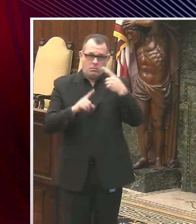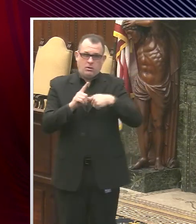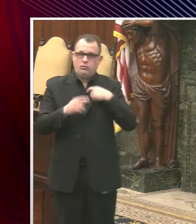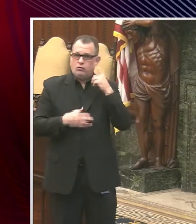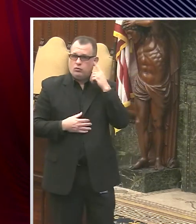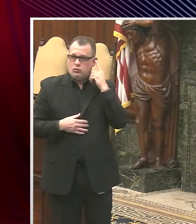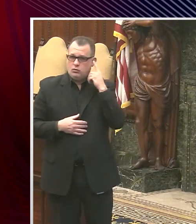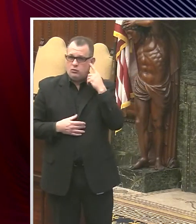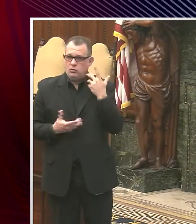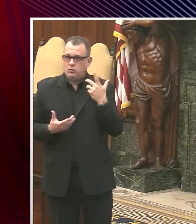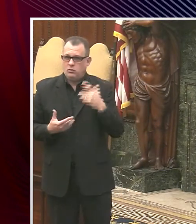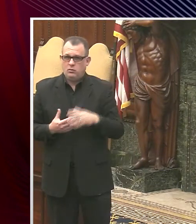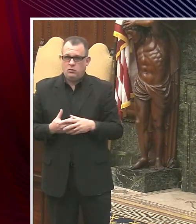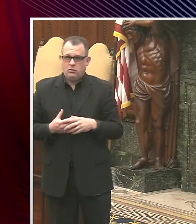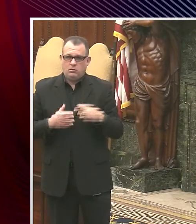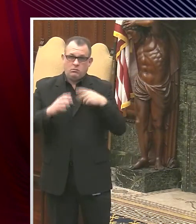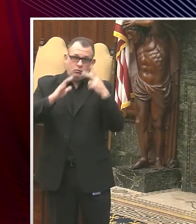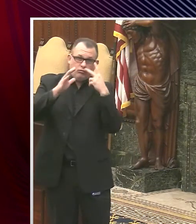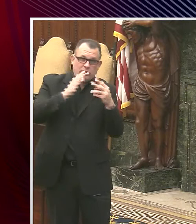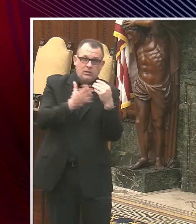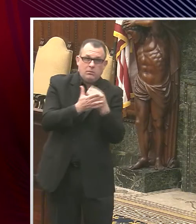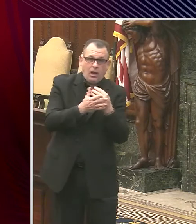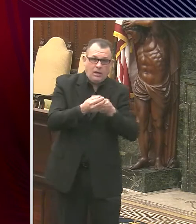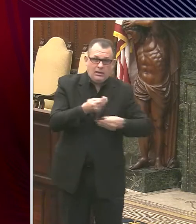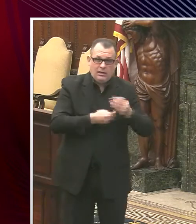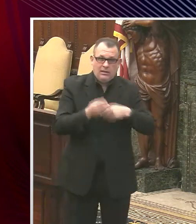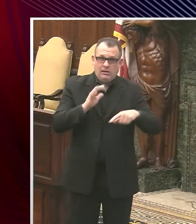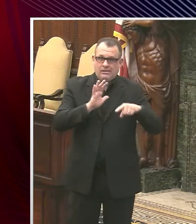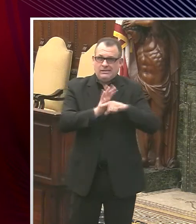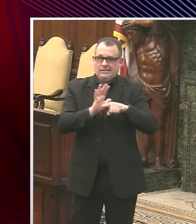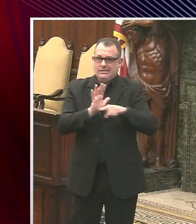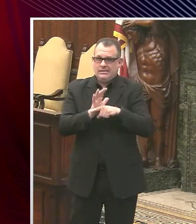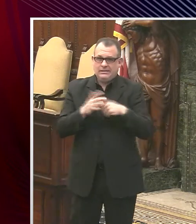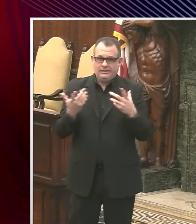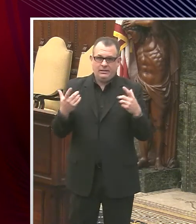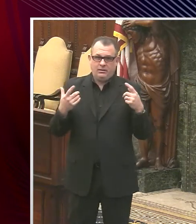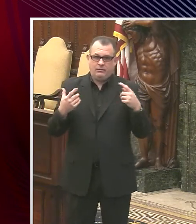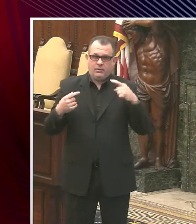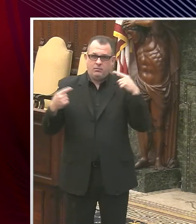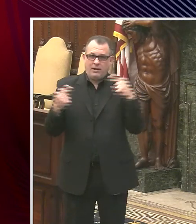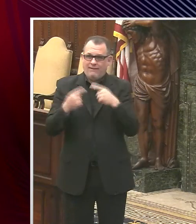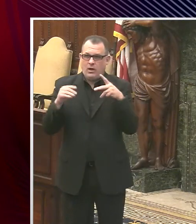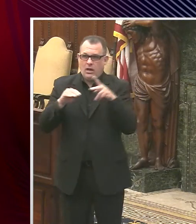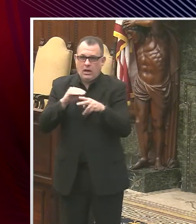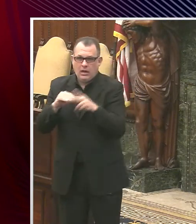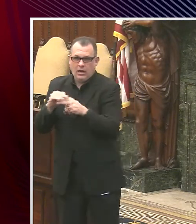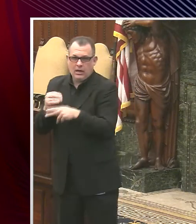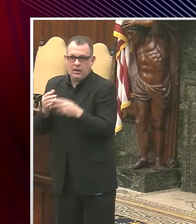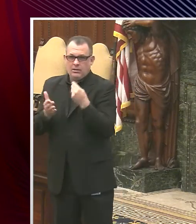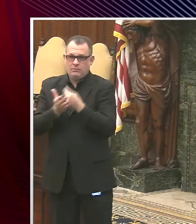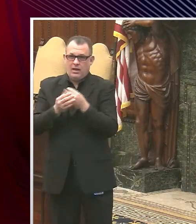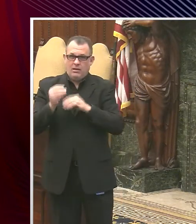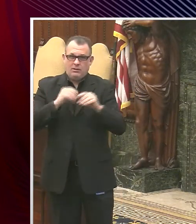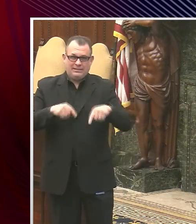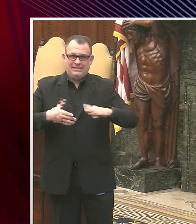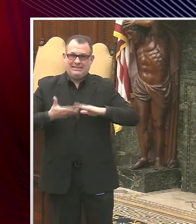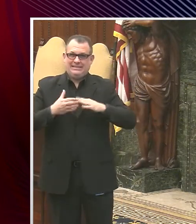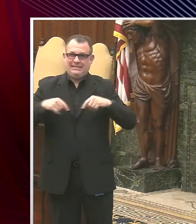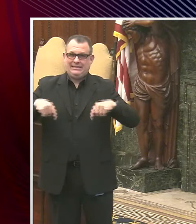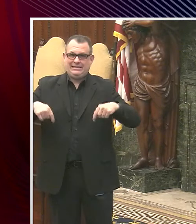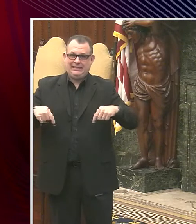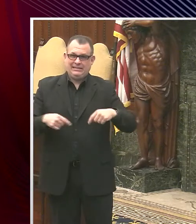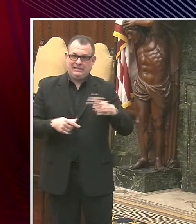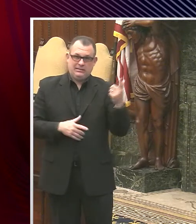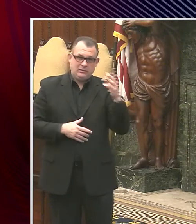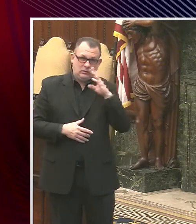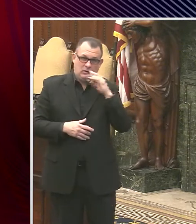the predicted budget hole, could come with painful cuts in the next budget. Can you speak to whether